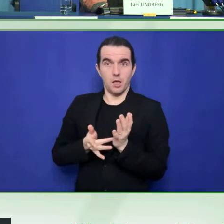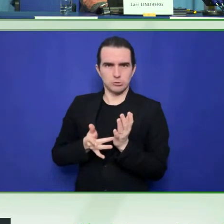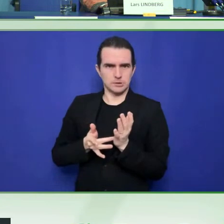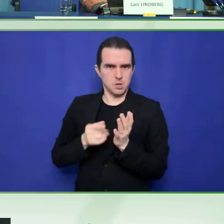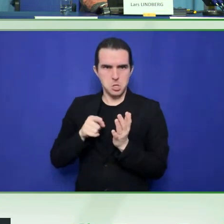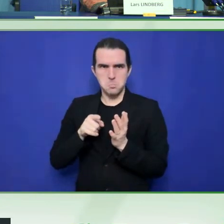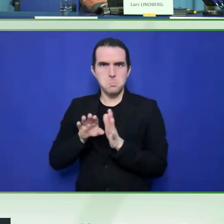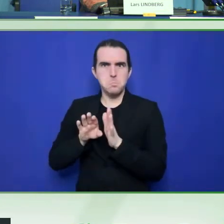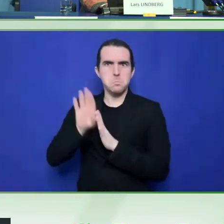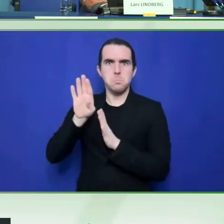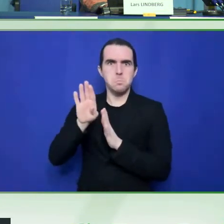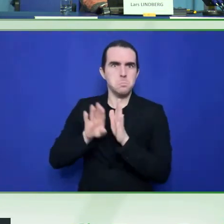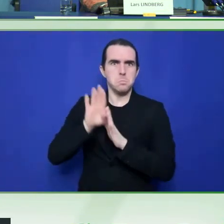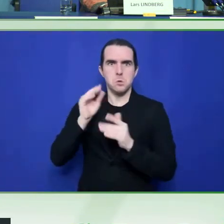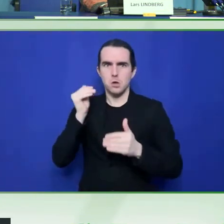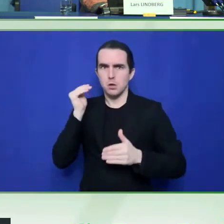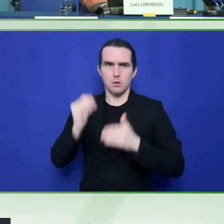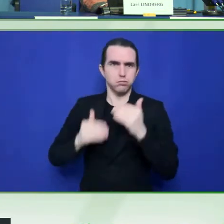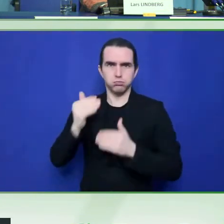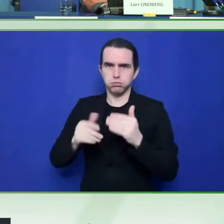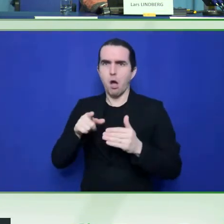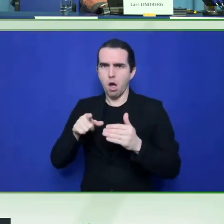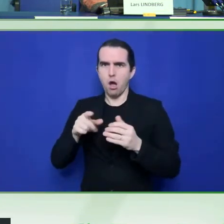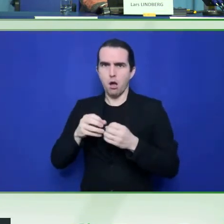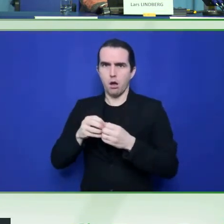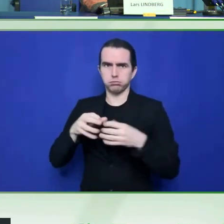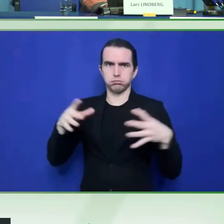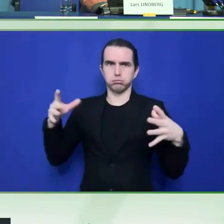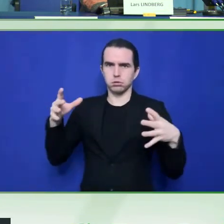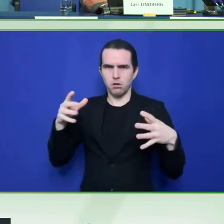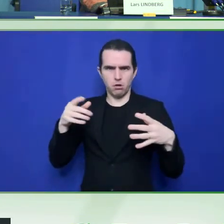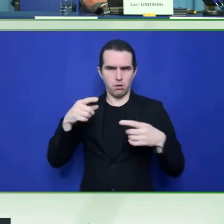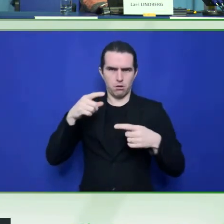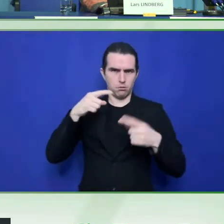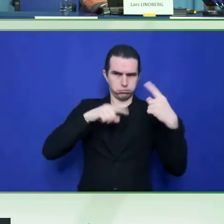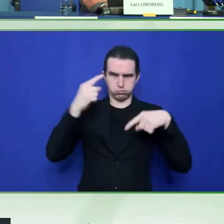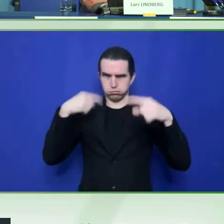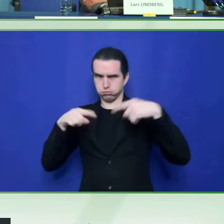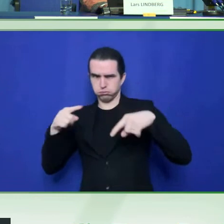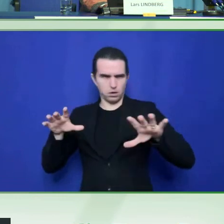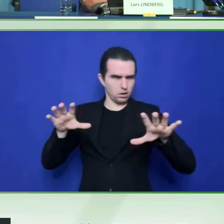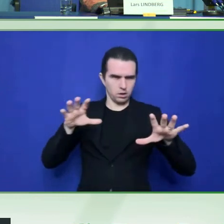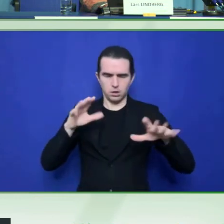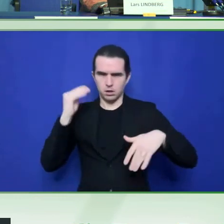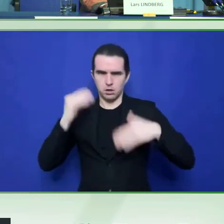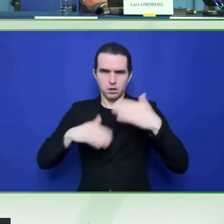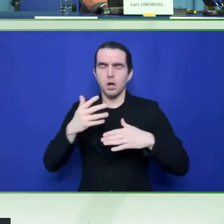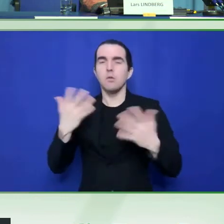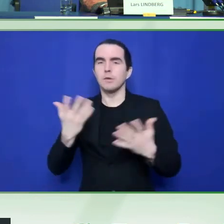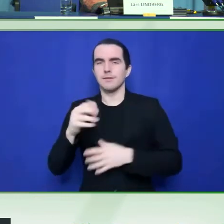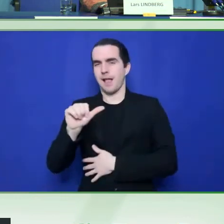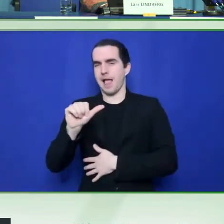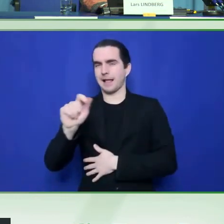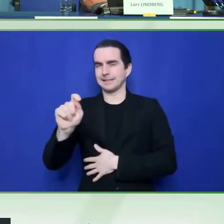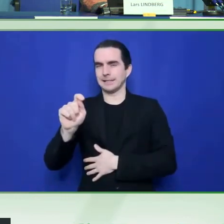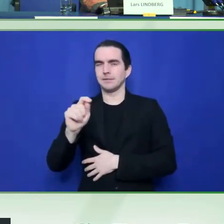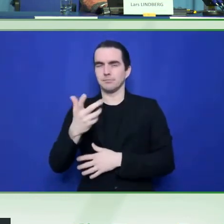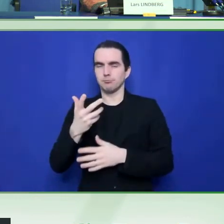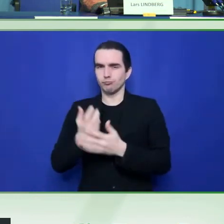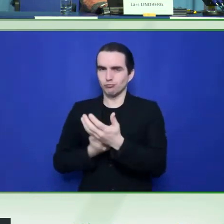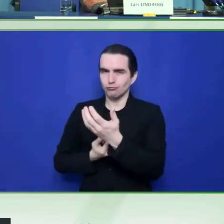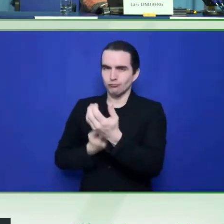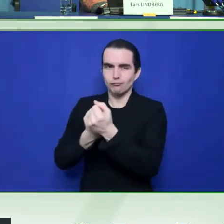new opportunities as well as to create new barriers. To get an idea of what kind of research